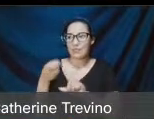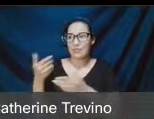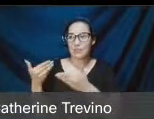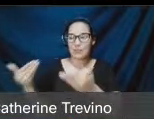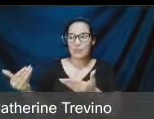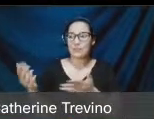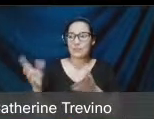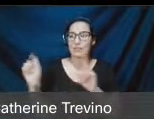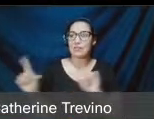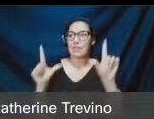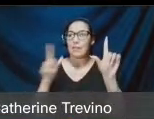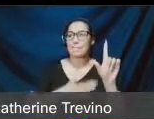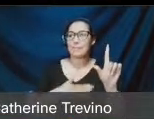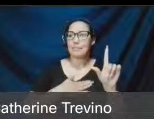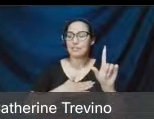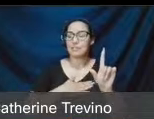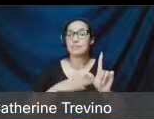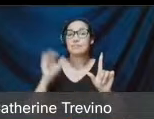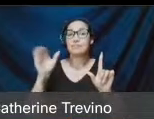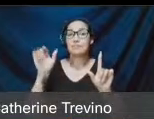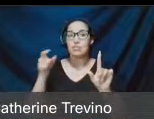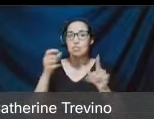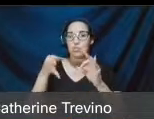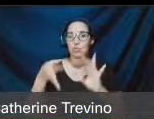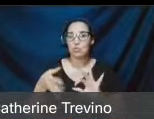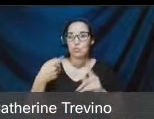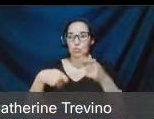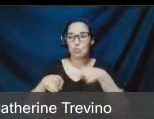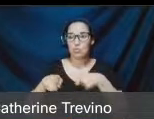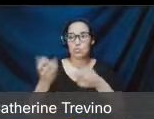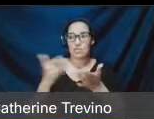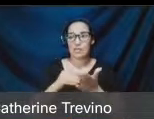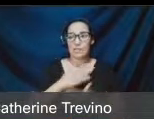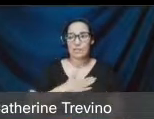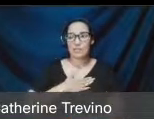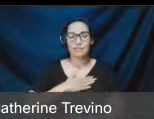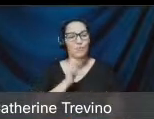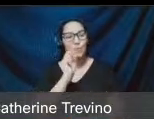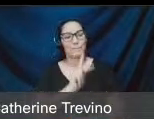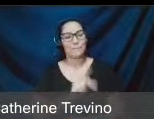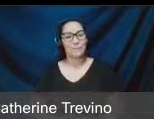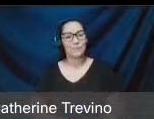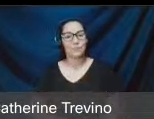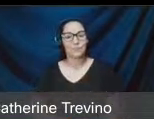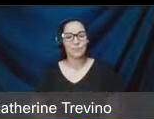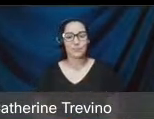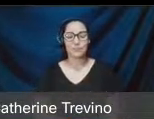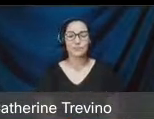please. Mrs. Peterson, we need to switch our sign language interpreters again. Okay.